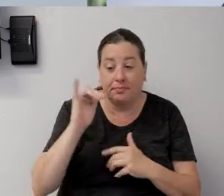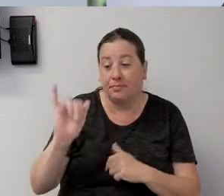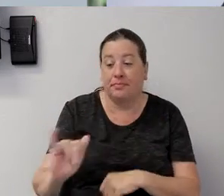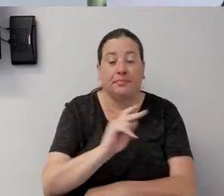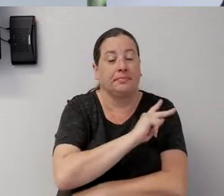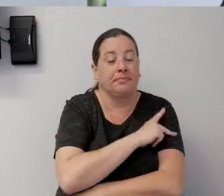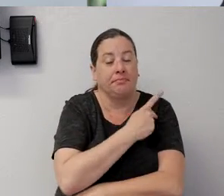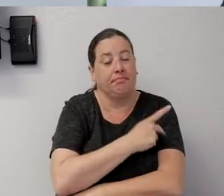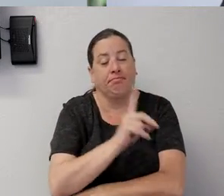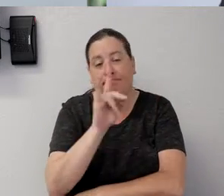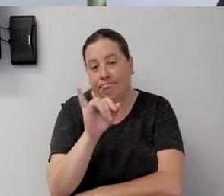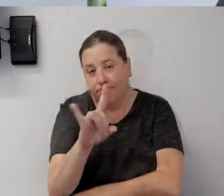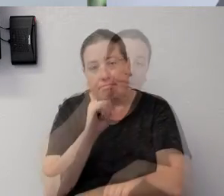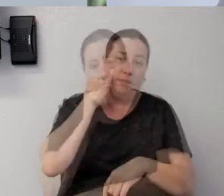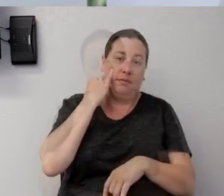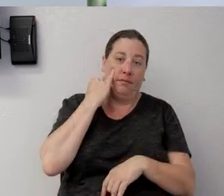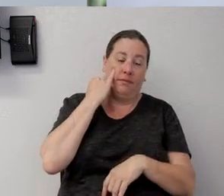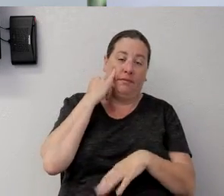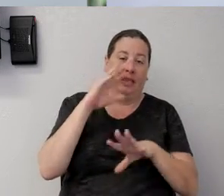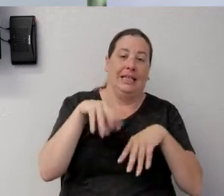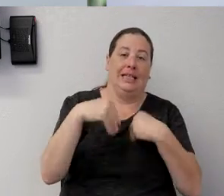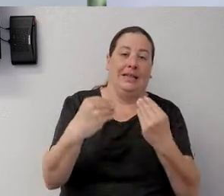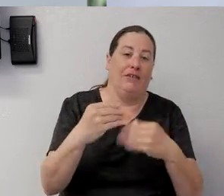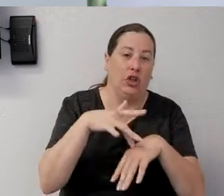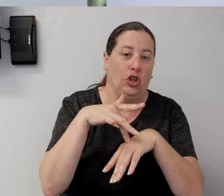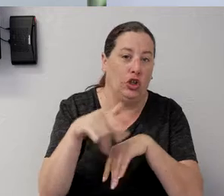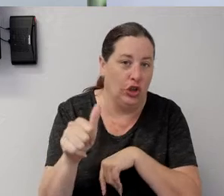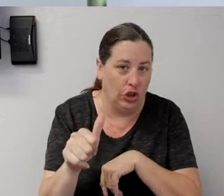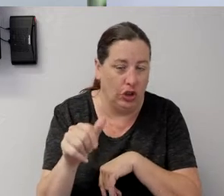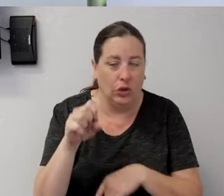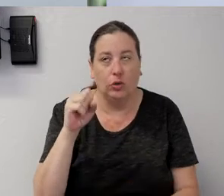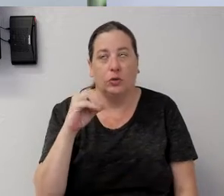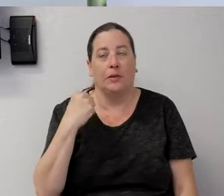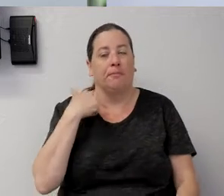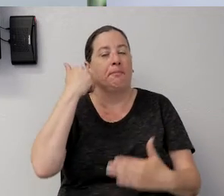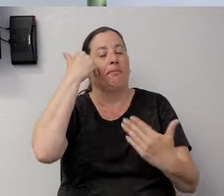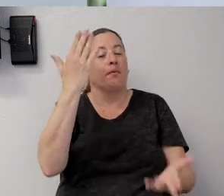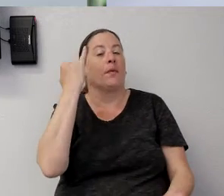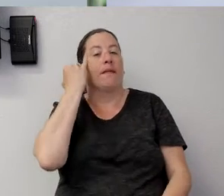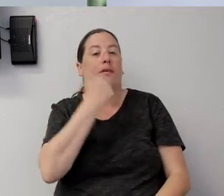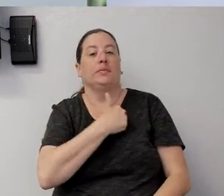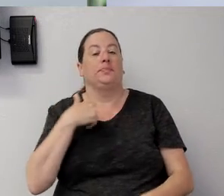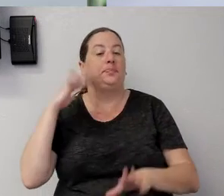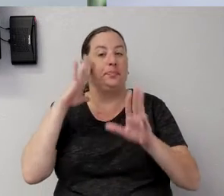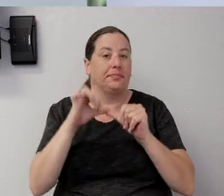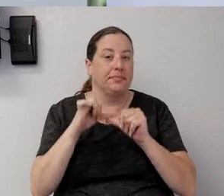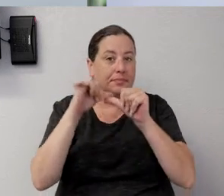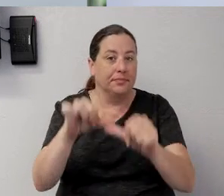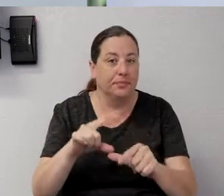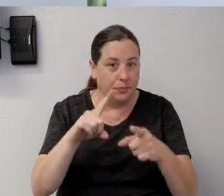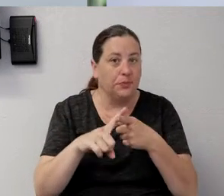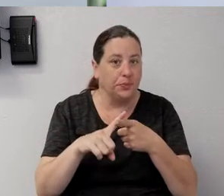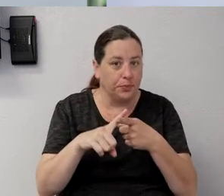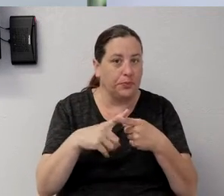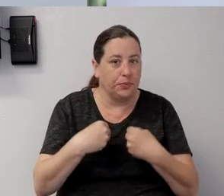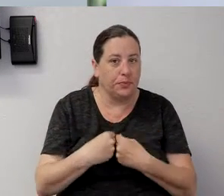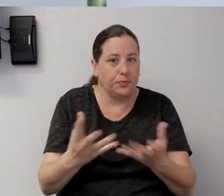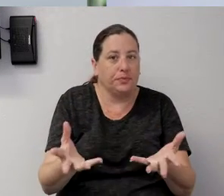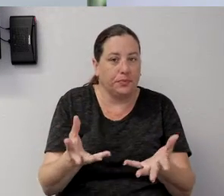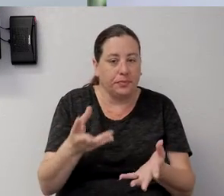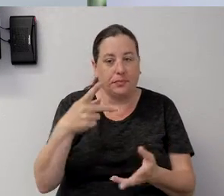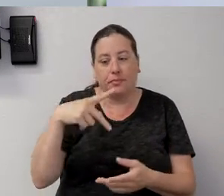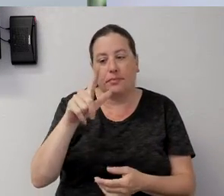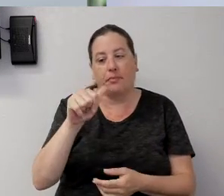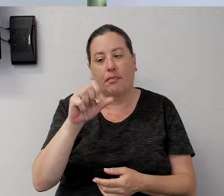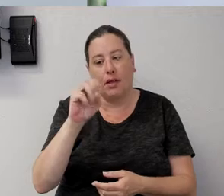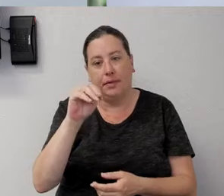patient did not survive. So I don't know if we will continue to administer the